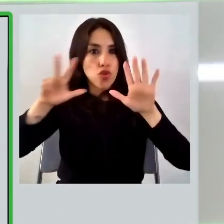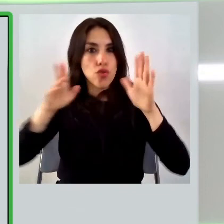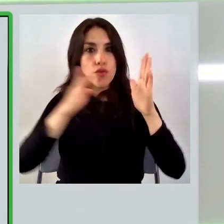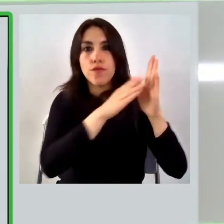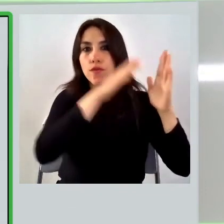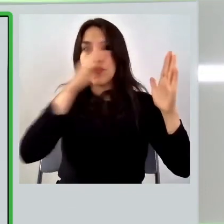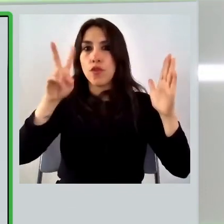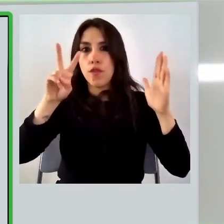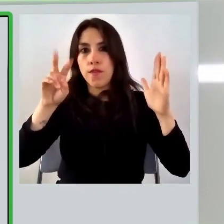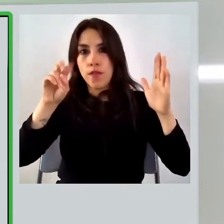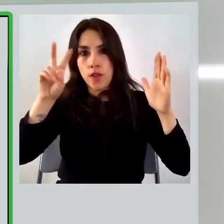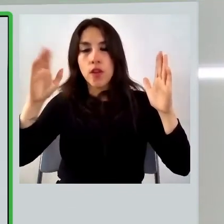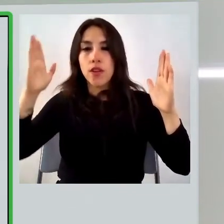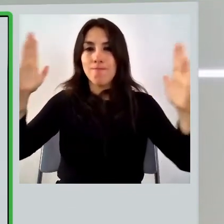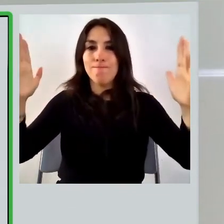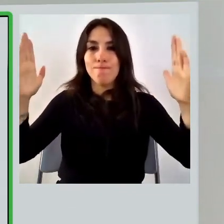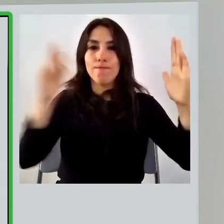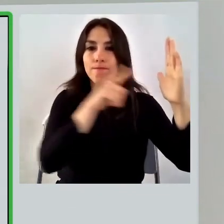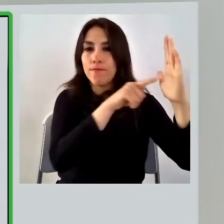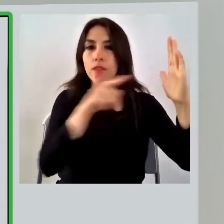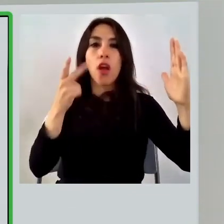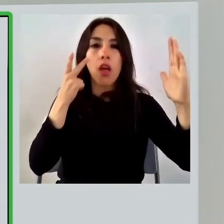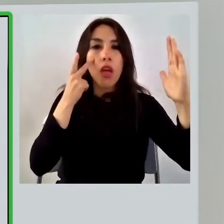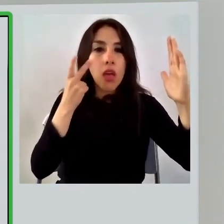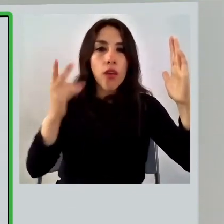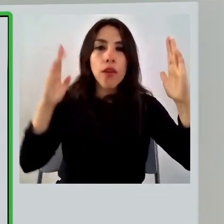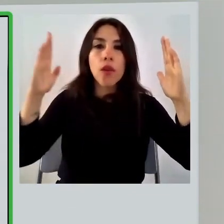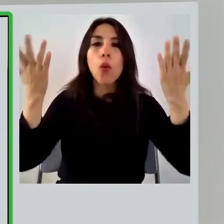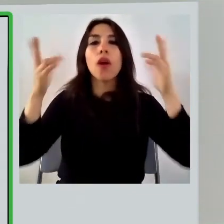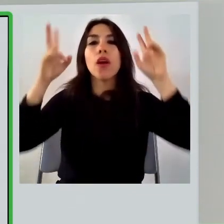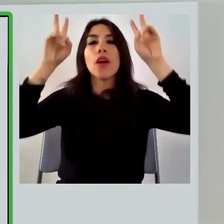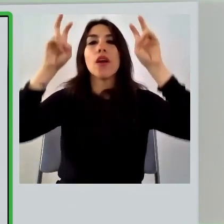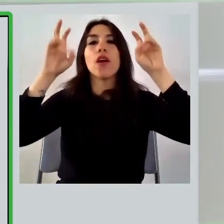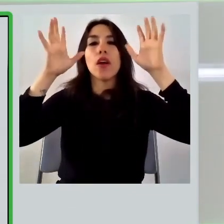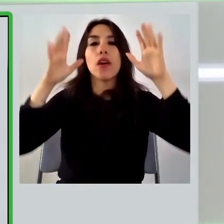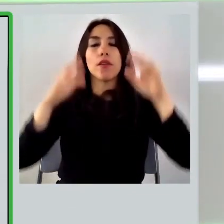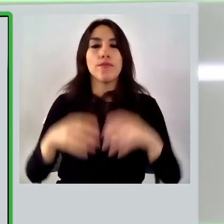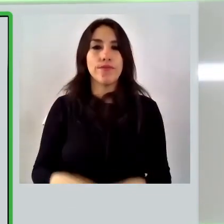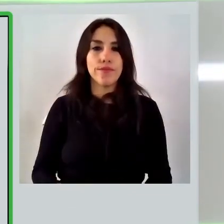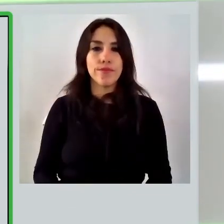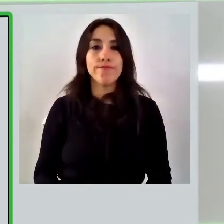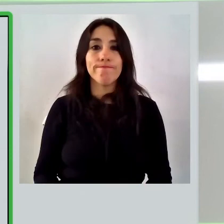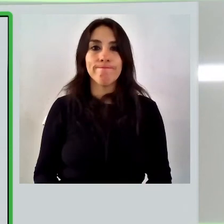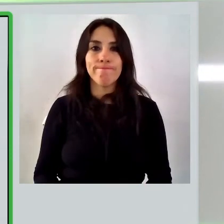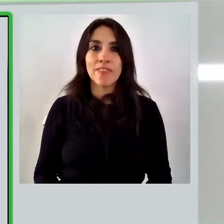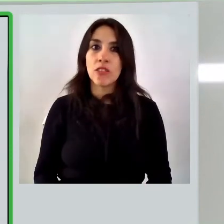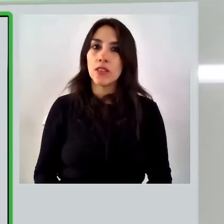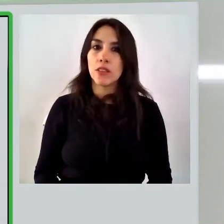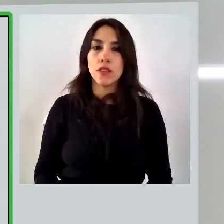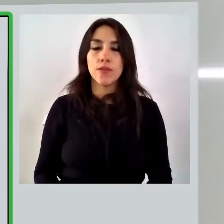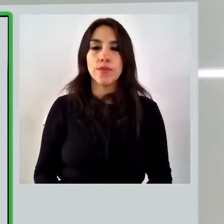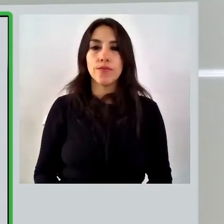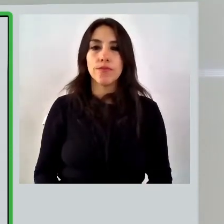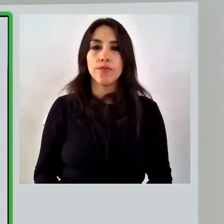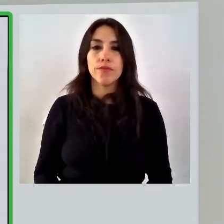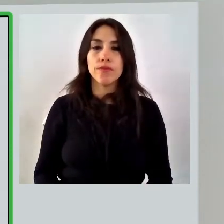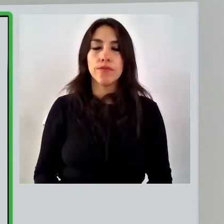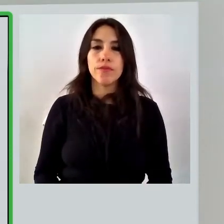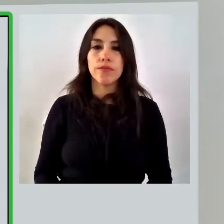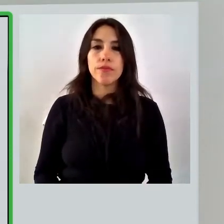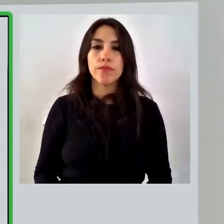was possible due to a truly multifaceted survey of 30,000 employees and